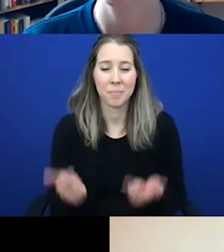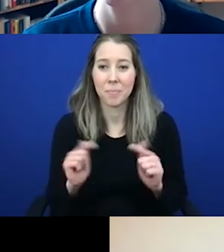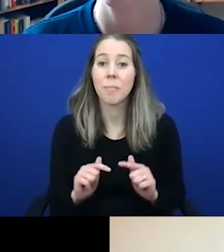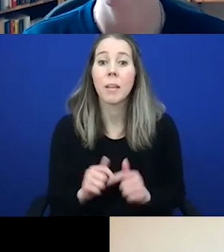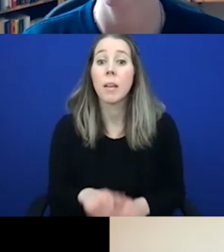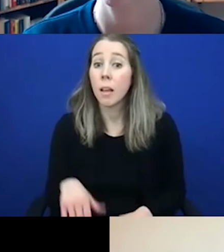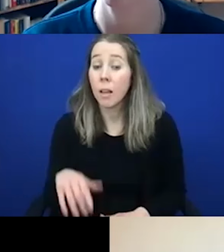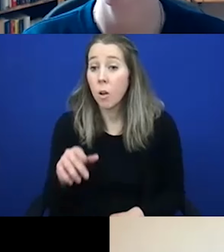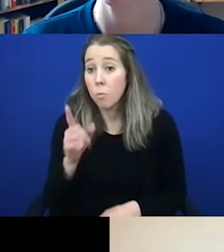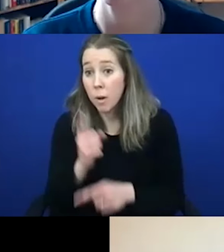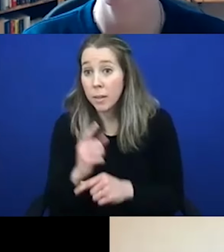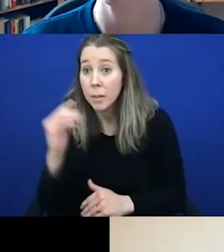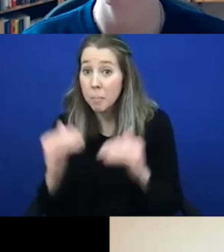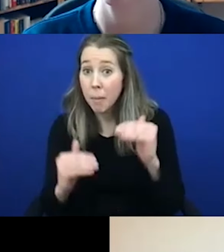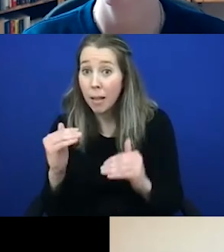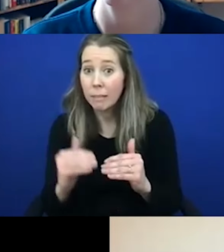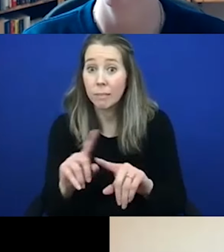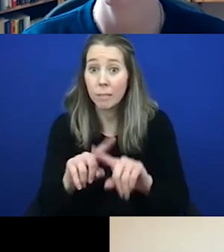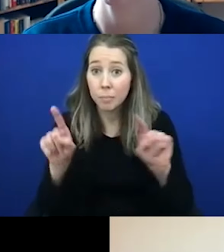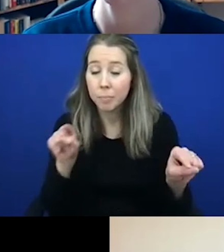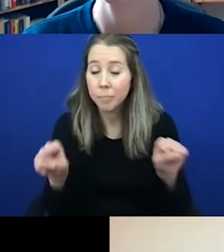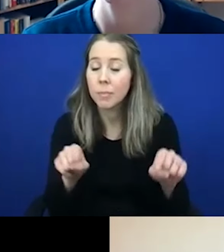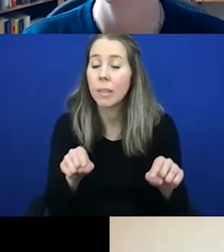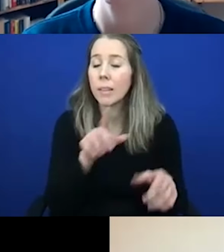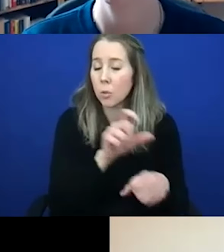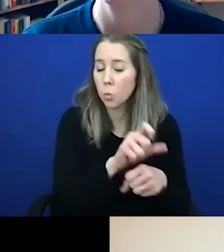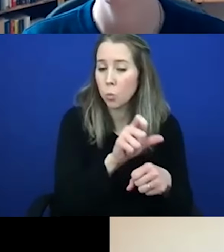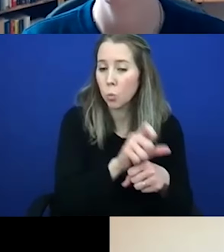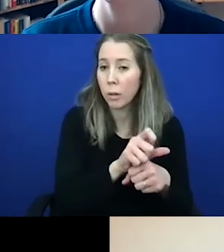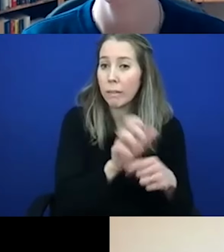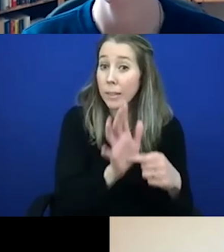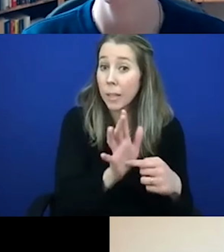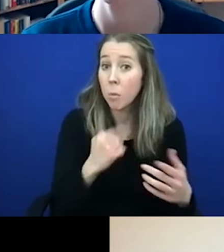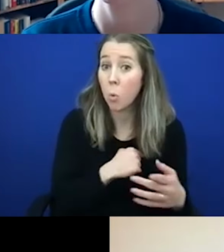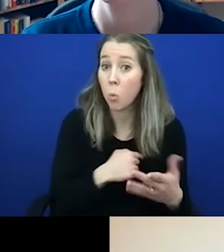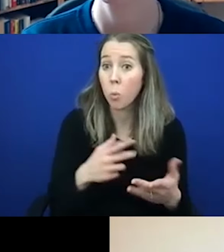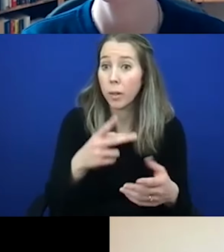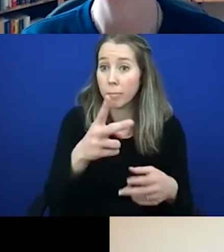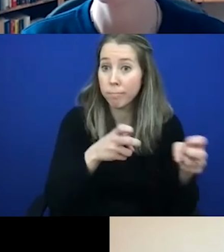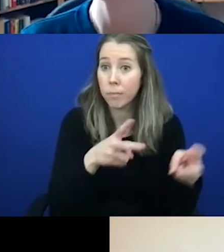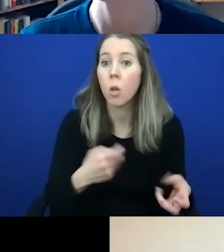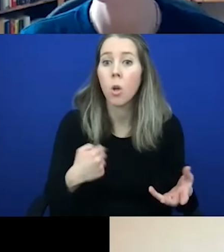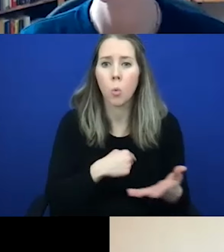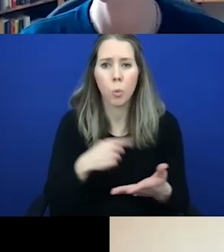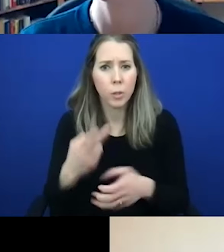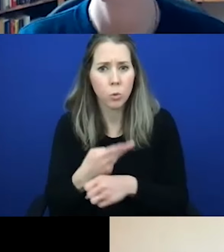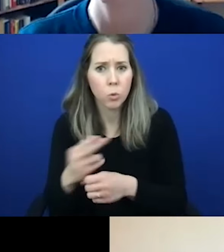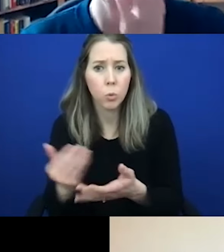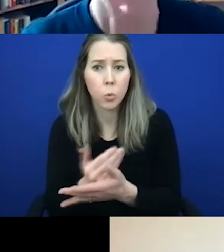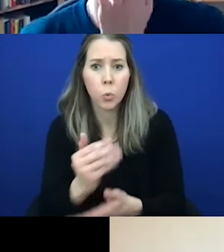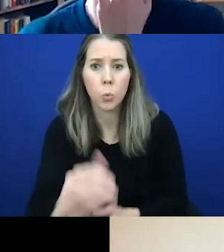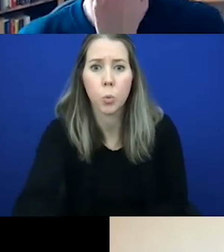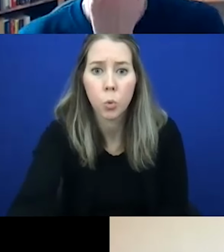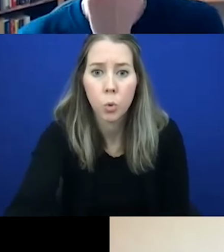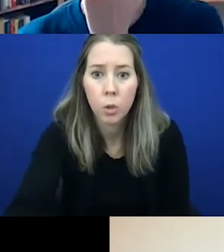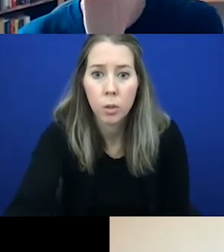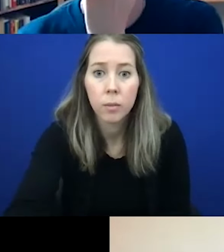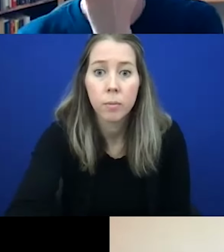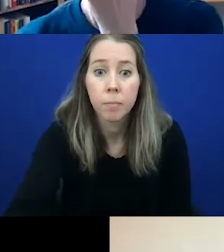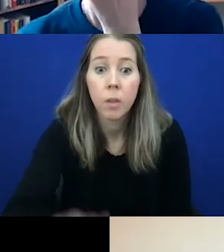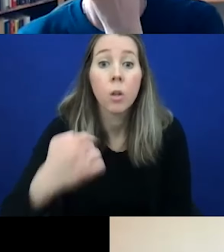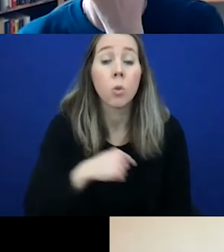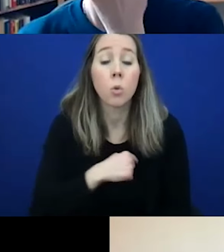I will say that these assignments, we pulled them from, we use Nuventive on our campus. I don't know what you all use. And so we have the folks